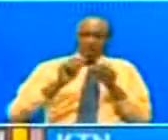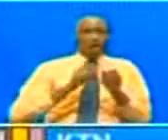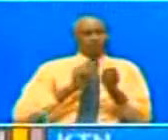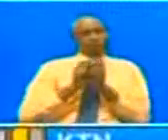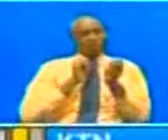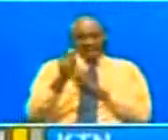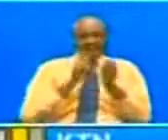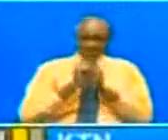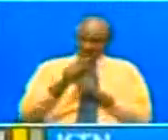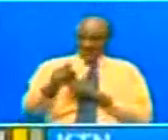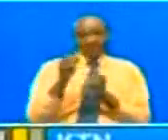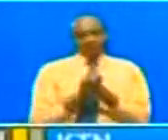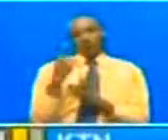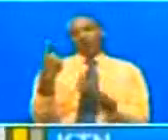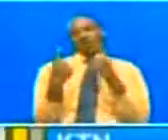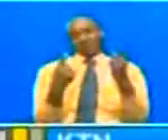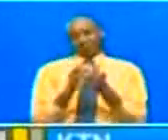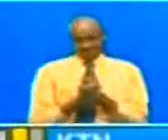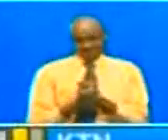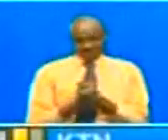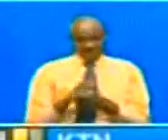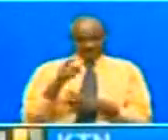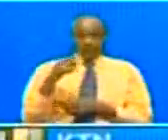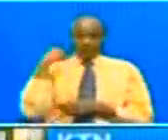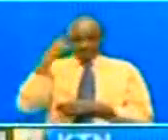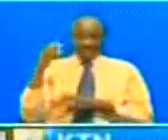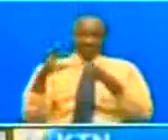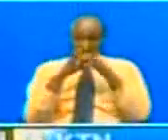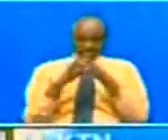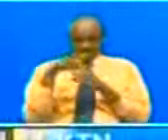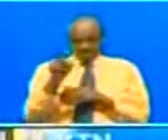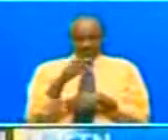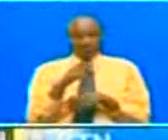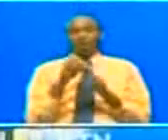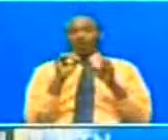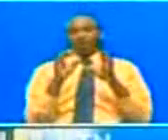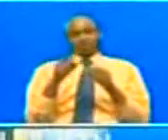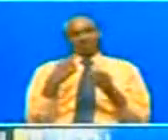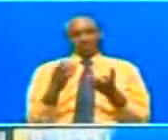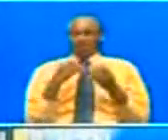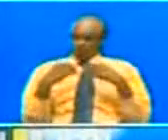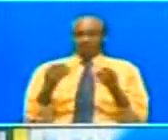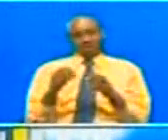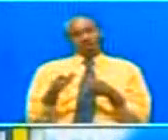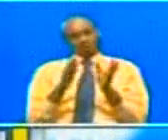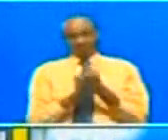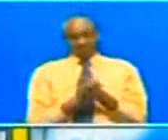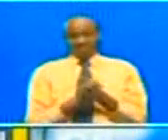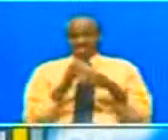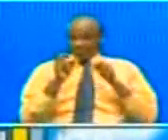one of the goals of the season. Mathare United coach Stanley Okumbirud missed chances. Bon, kama win, kwa sababu